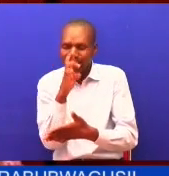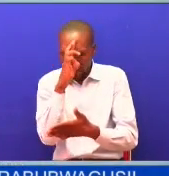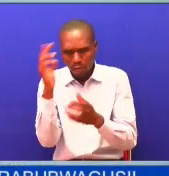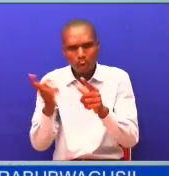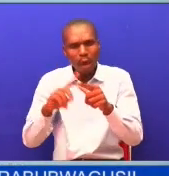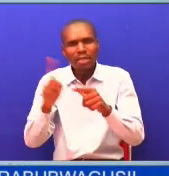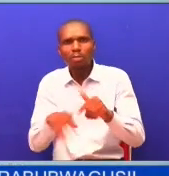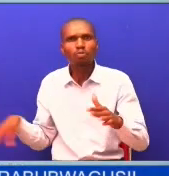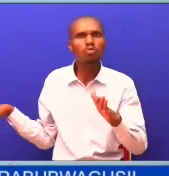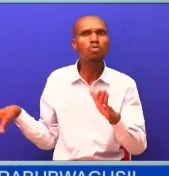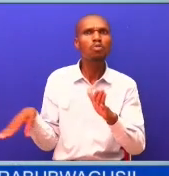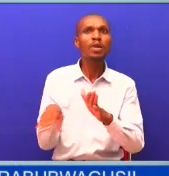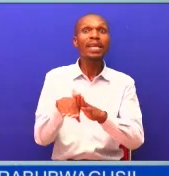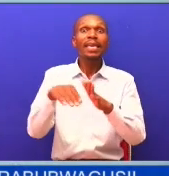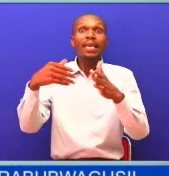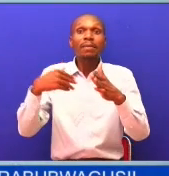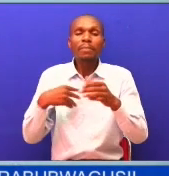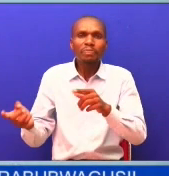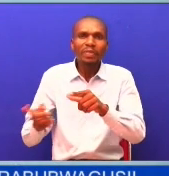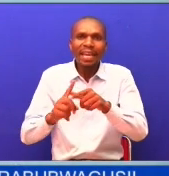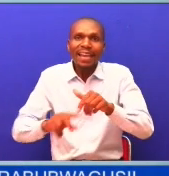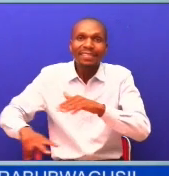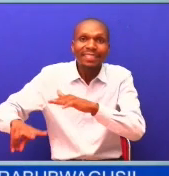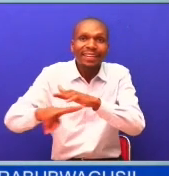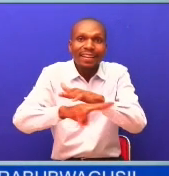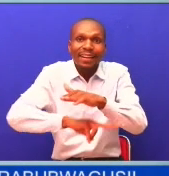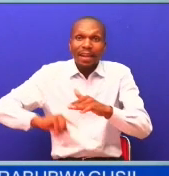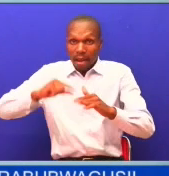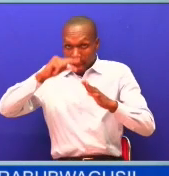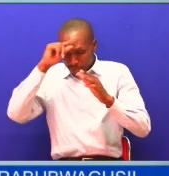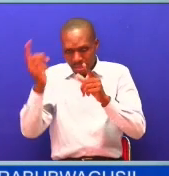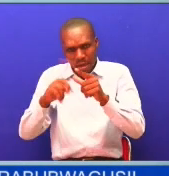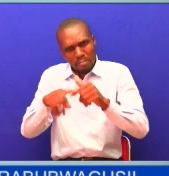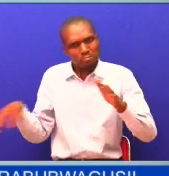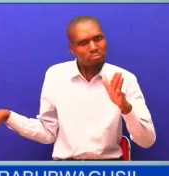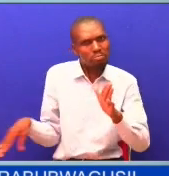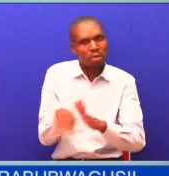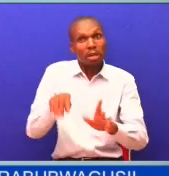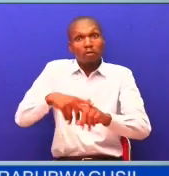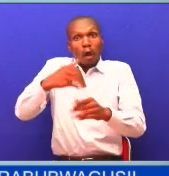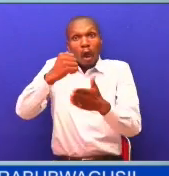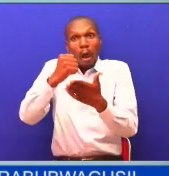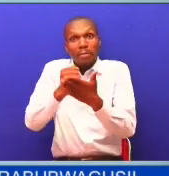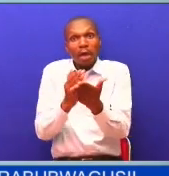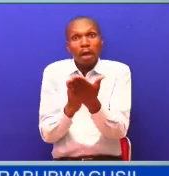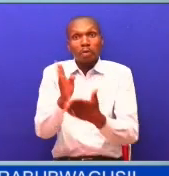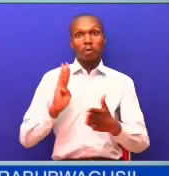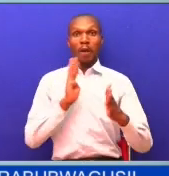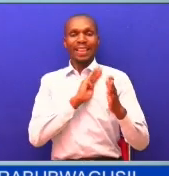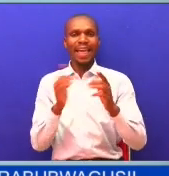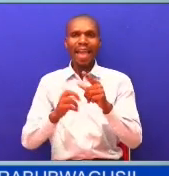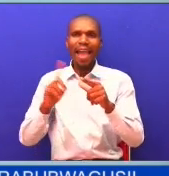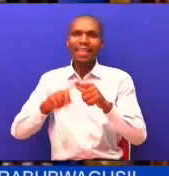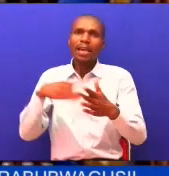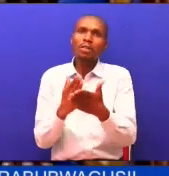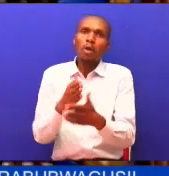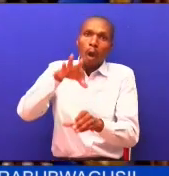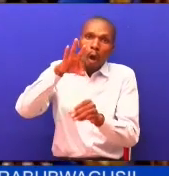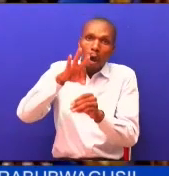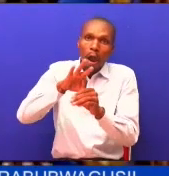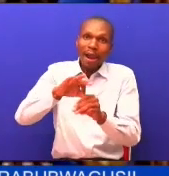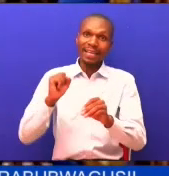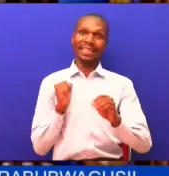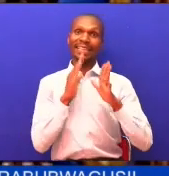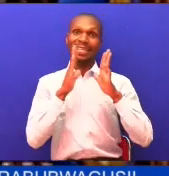impeachment. Dr. Monda nigo age twisiko yobisi amo ne Senate withra ikura electronic. The Senate